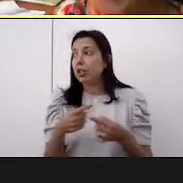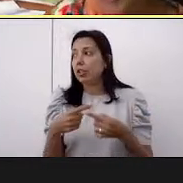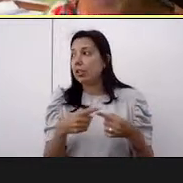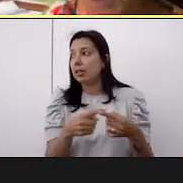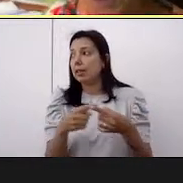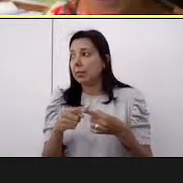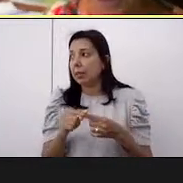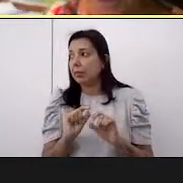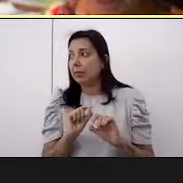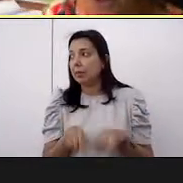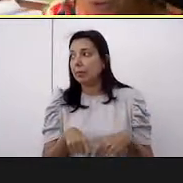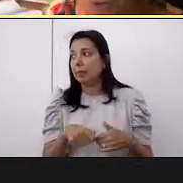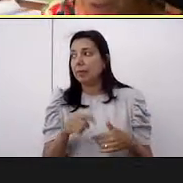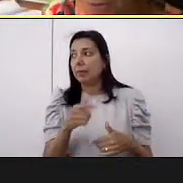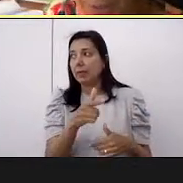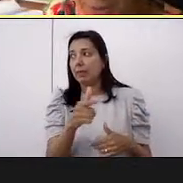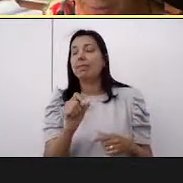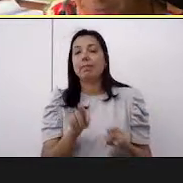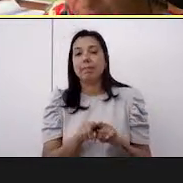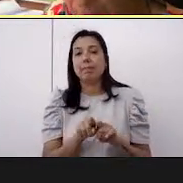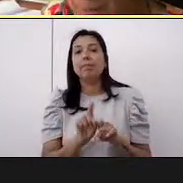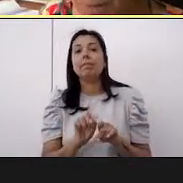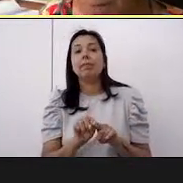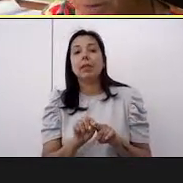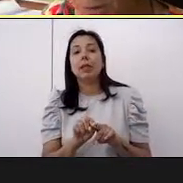weak legitimacy on the international arena,